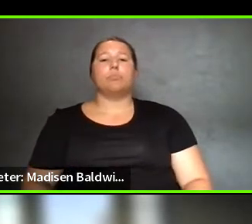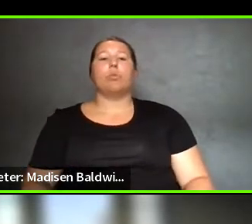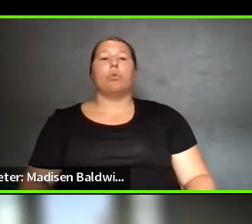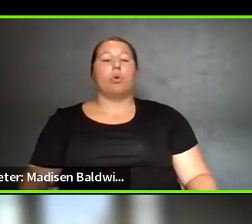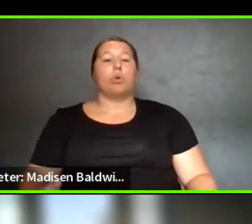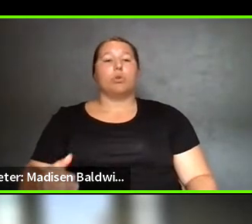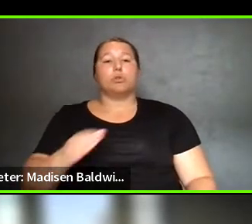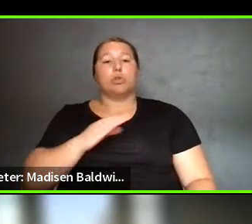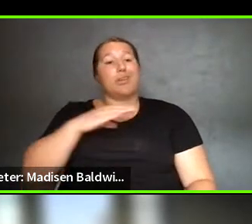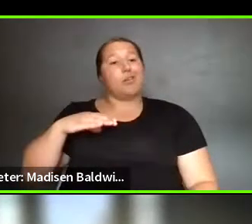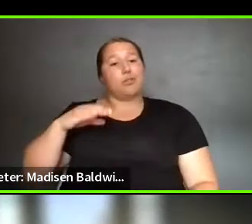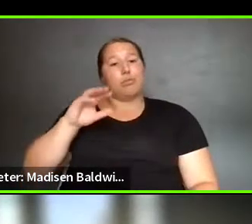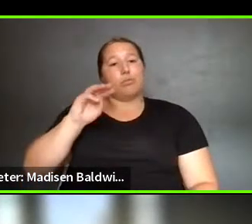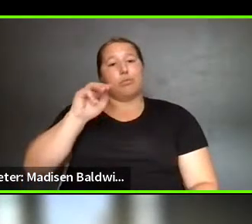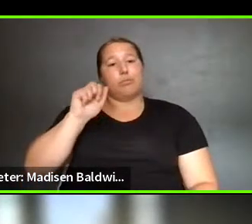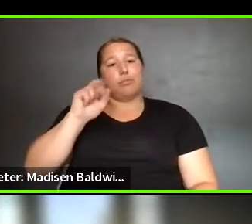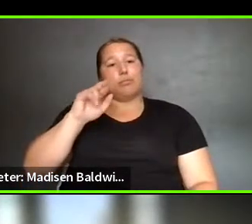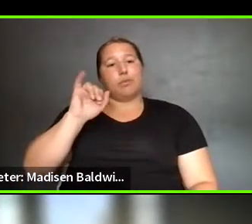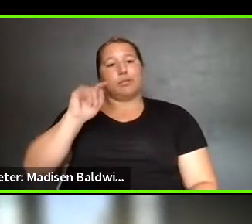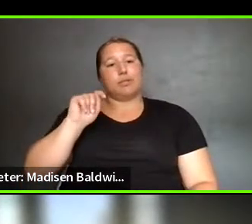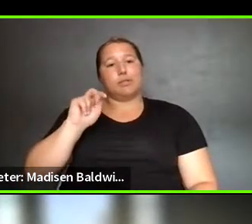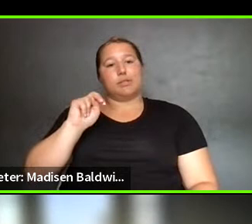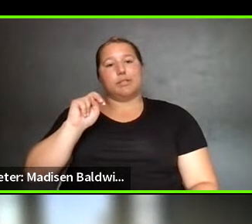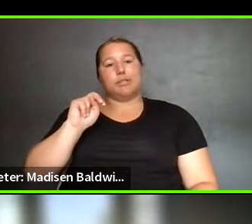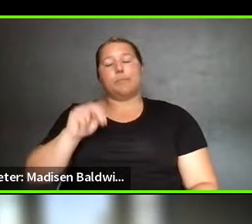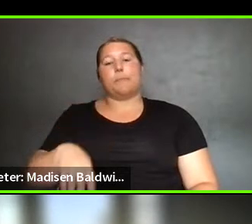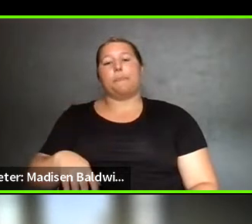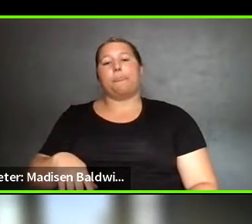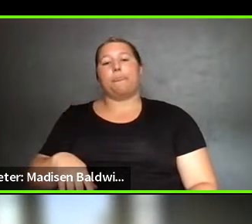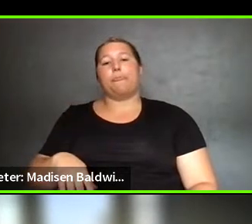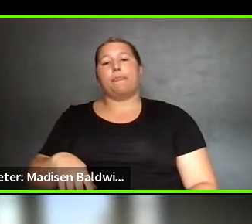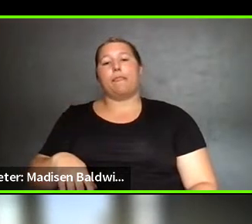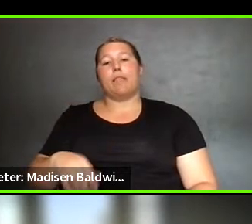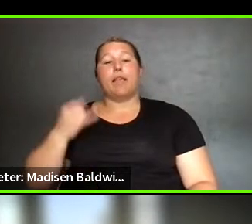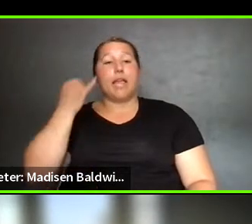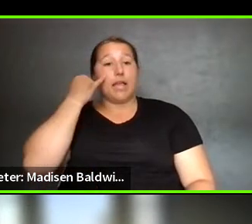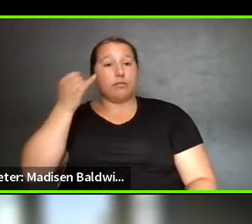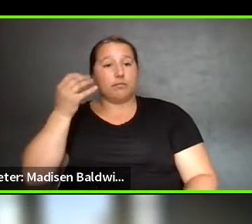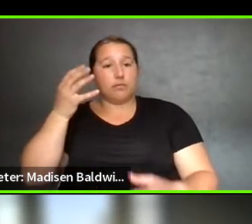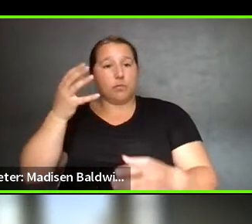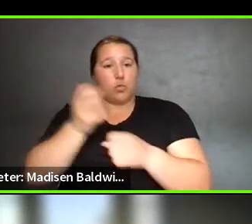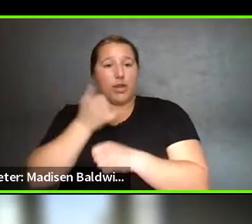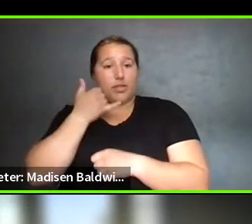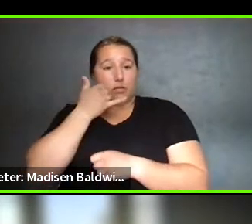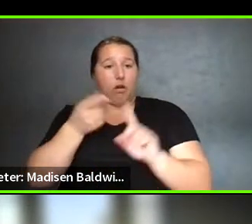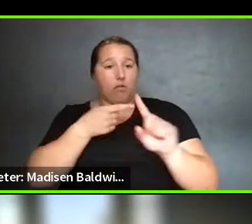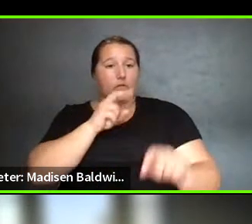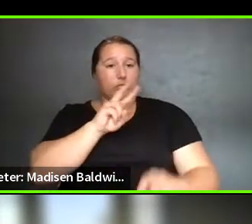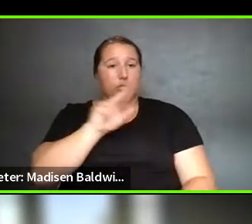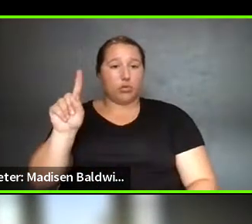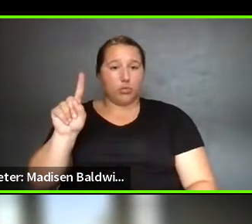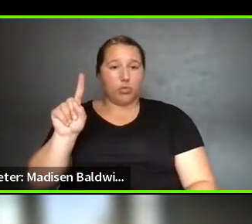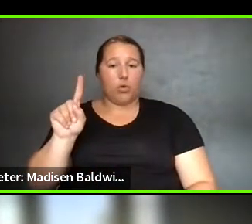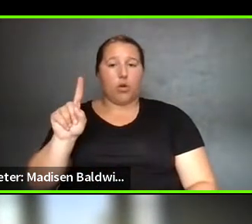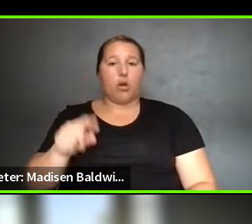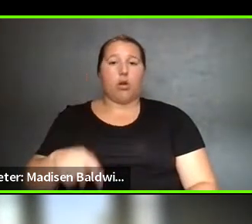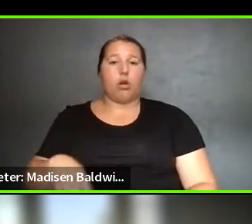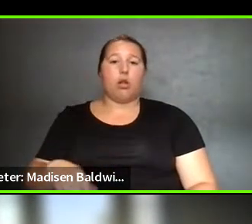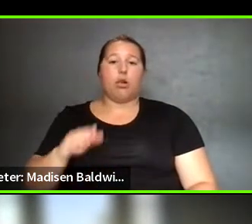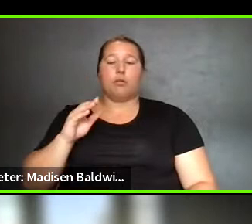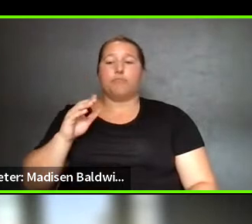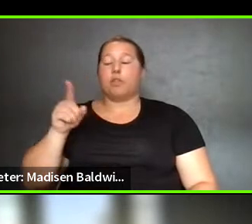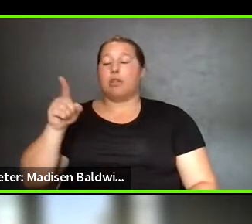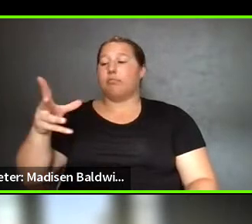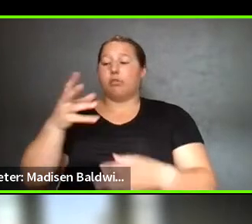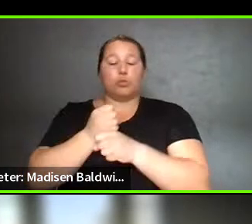Councilmember Martin, what happens is that we may get the call. If we get the call through 211, they have received the